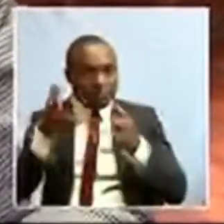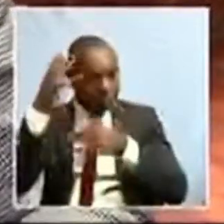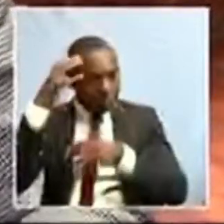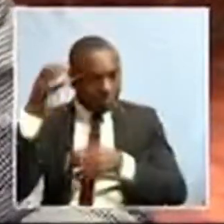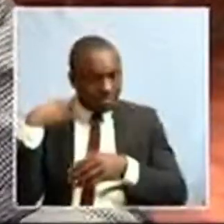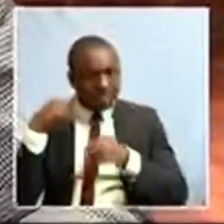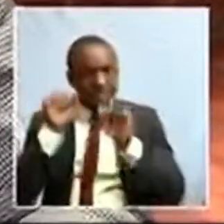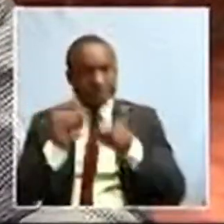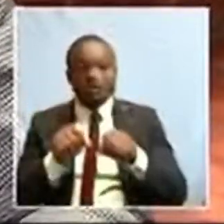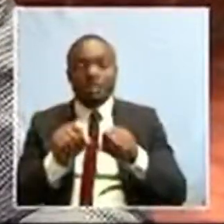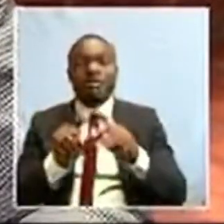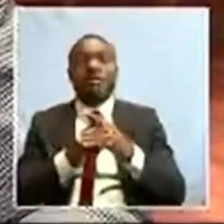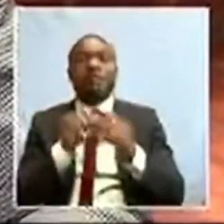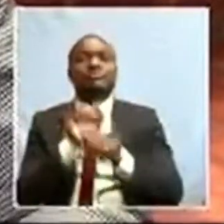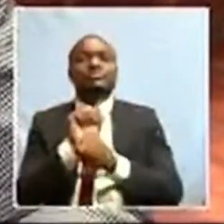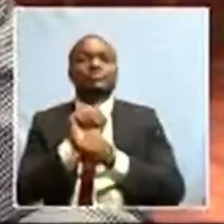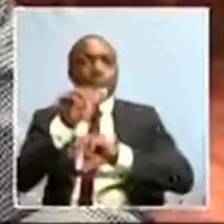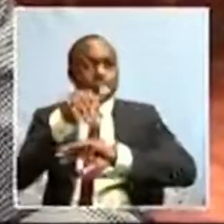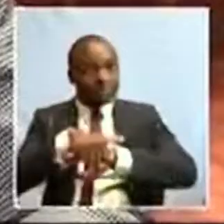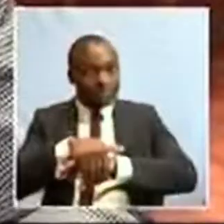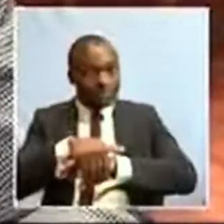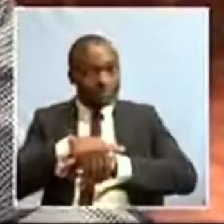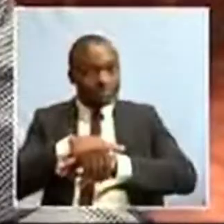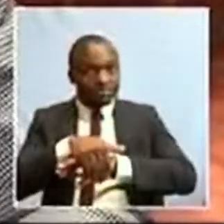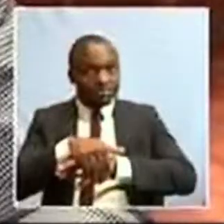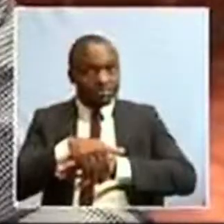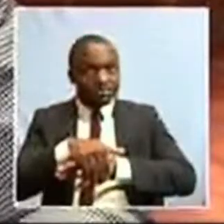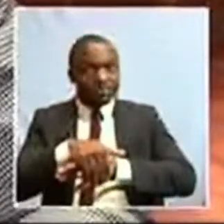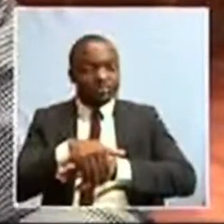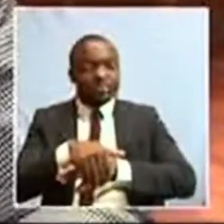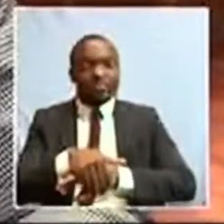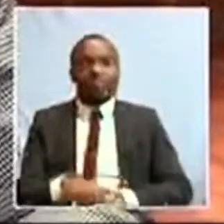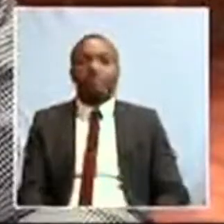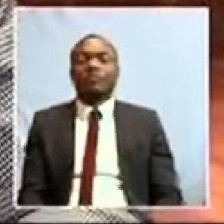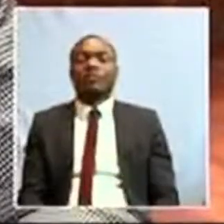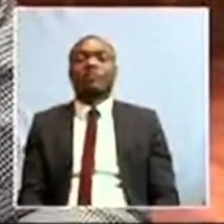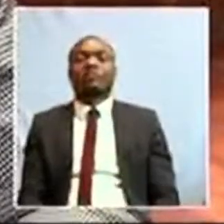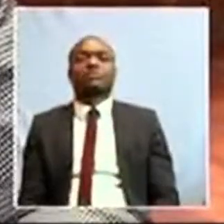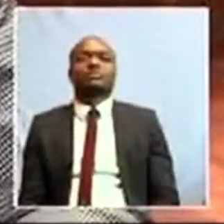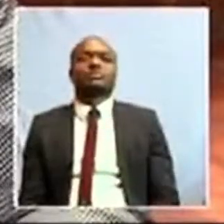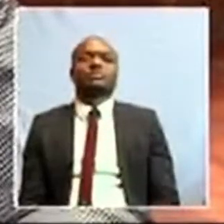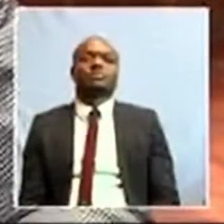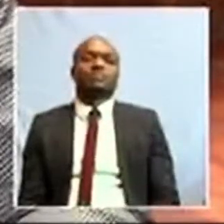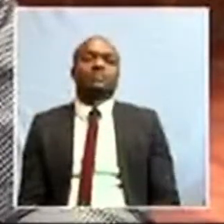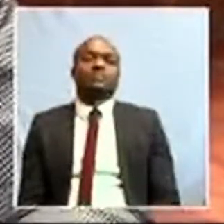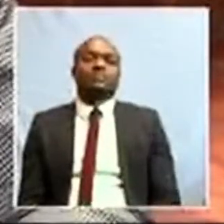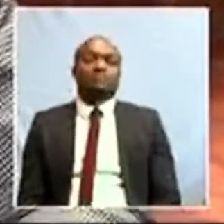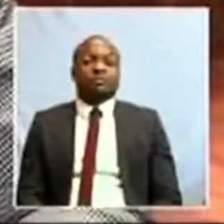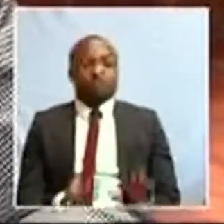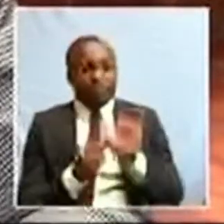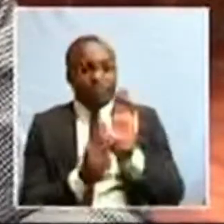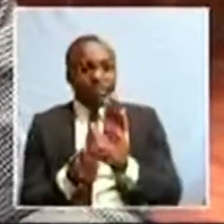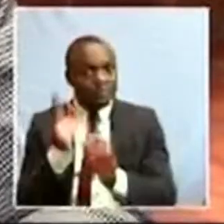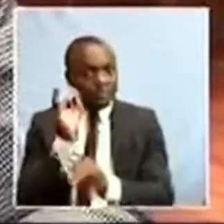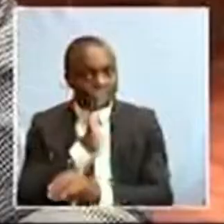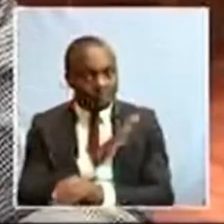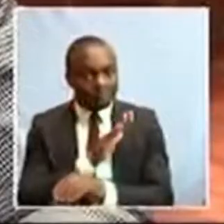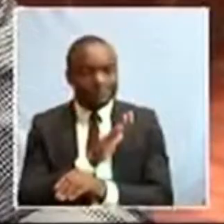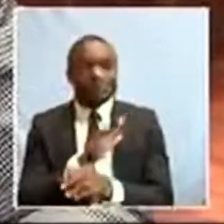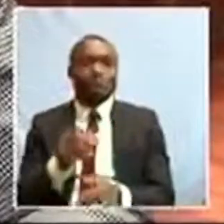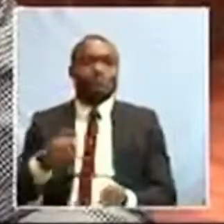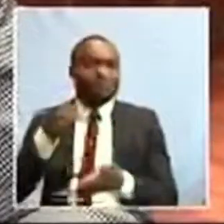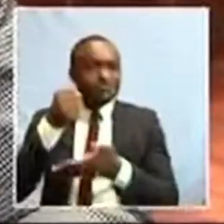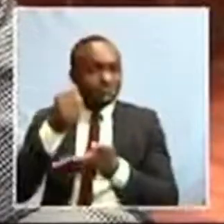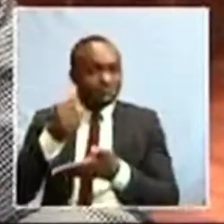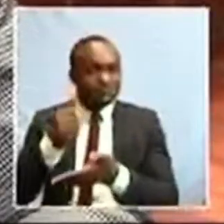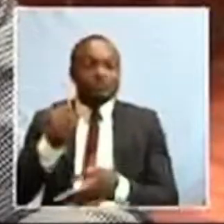at night, because usually they just used to operate during the day. And also, like already indicated, Chair, we have also budgeted